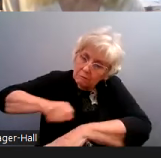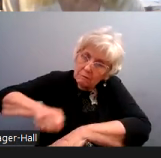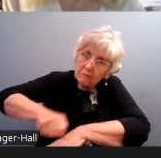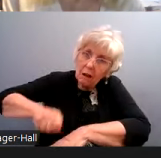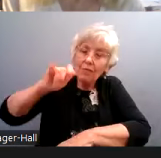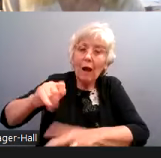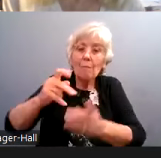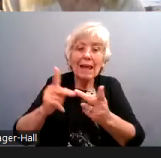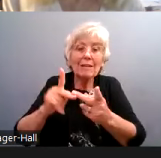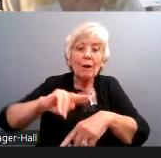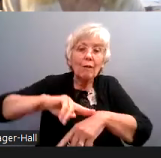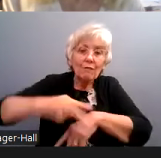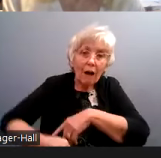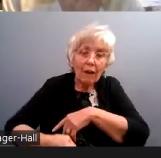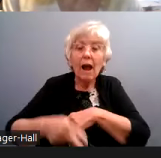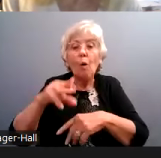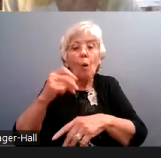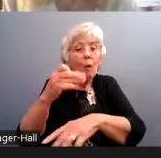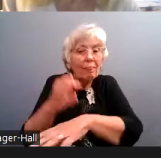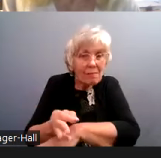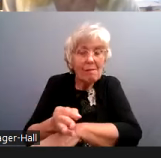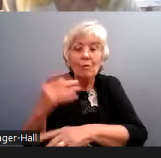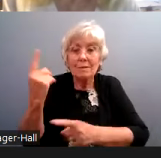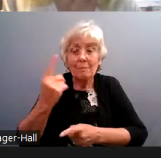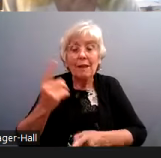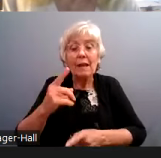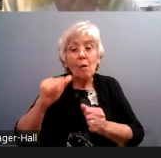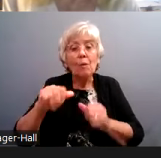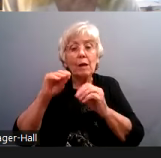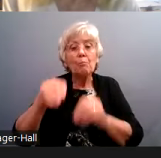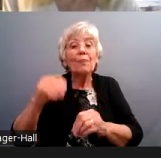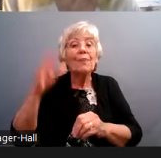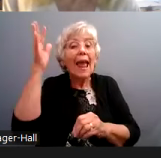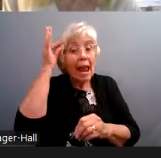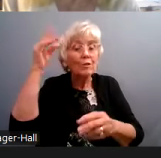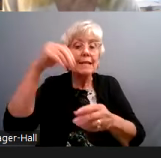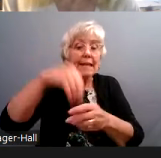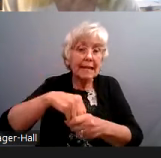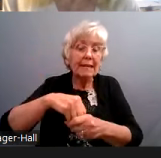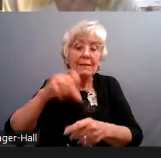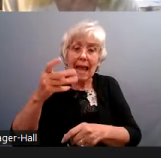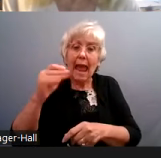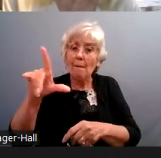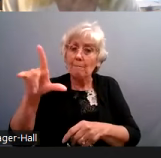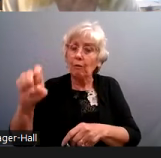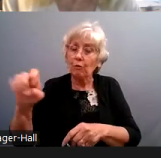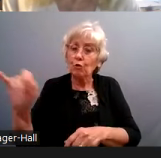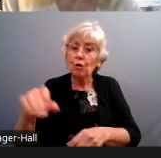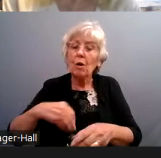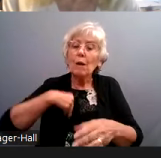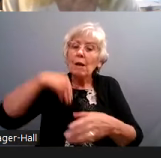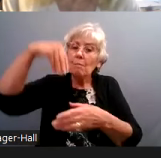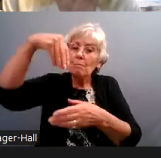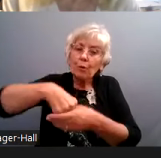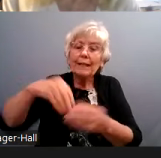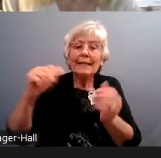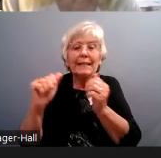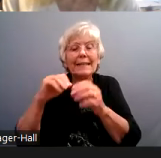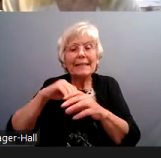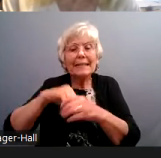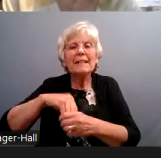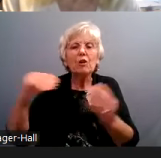the hairs and put those, in our sample as well. And then we put it in a brand new little plastic, bag, and then